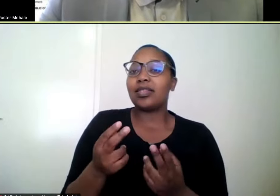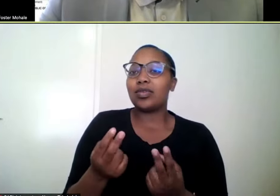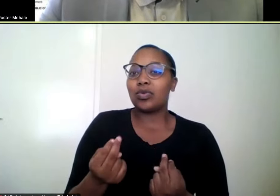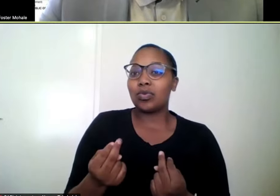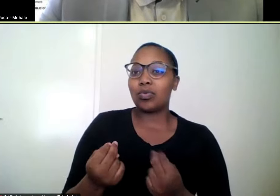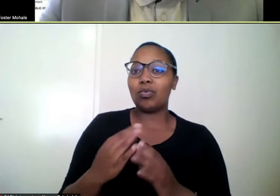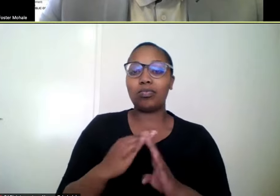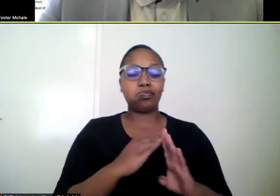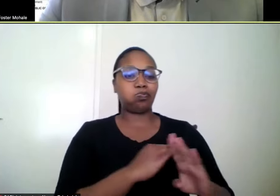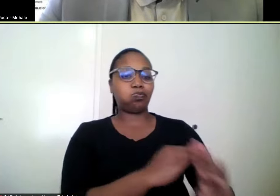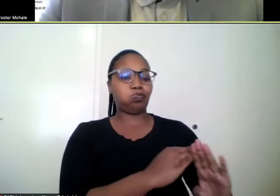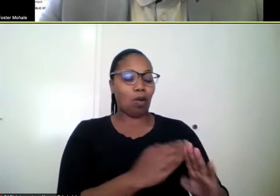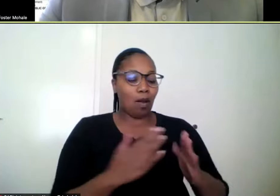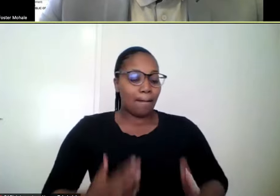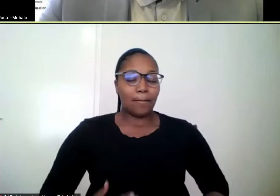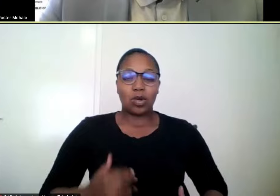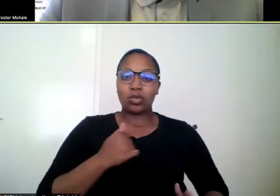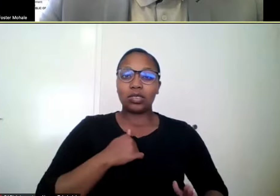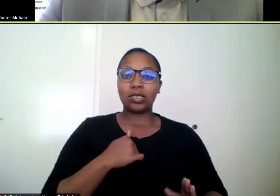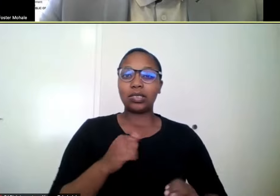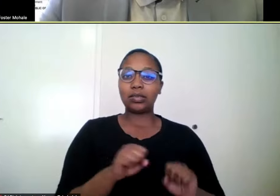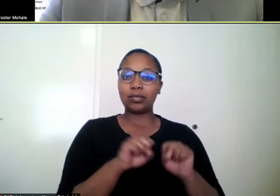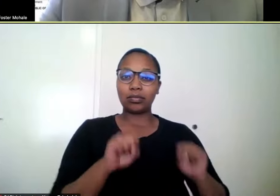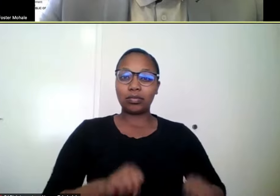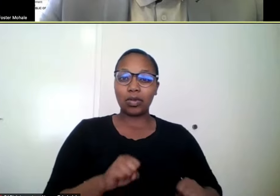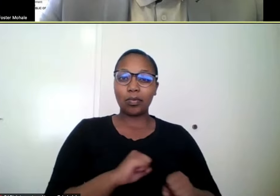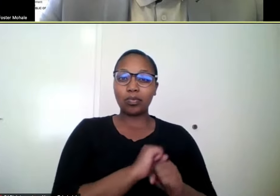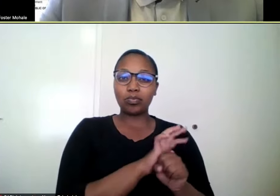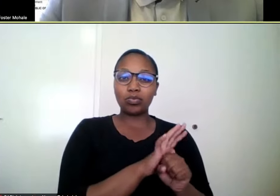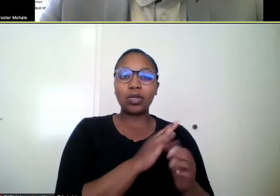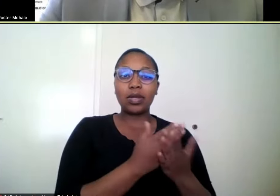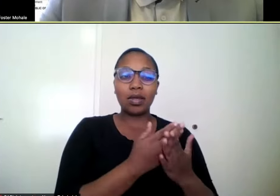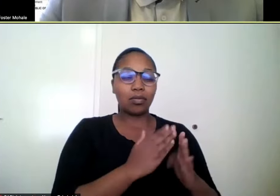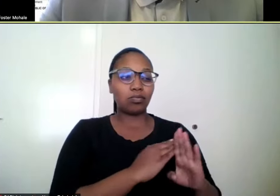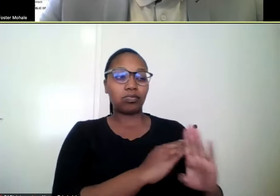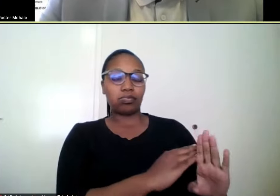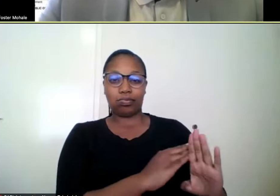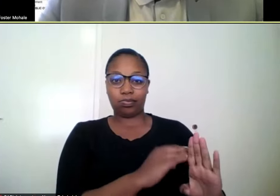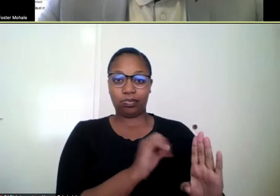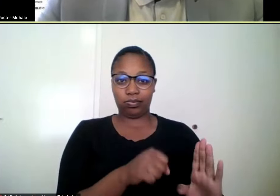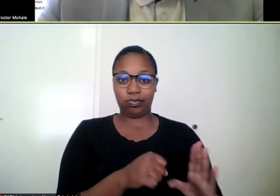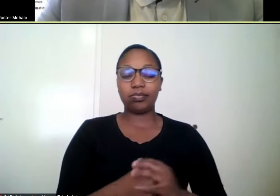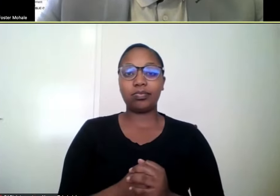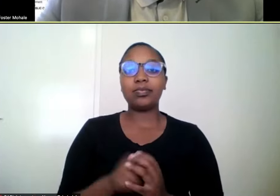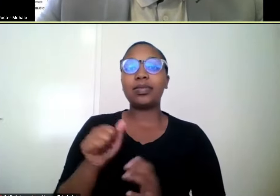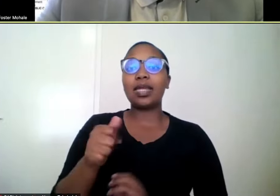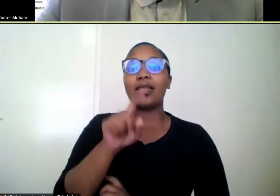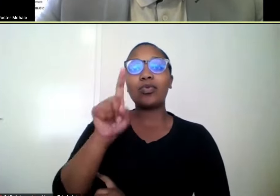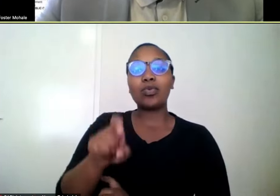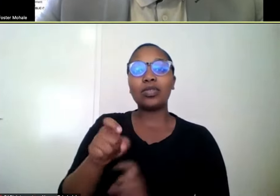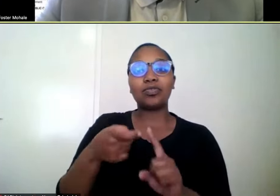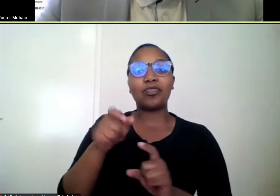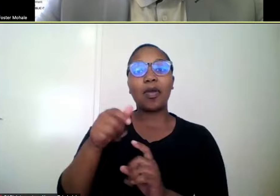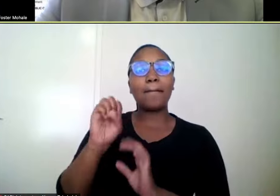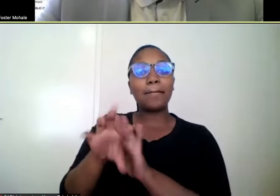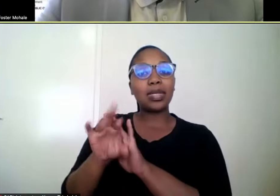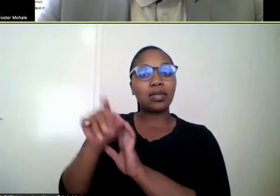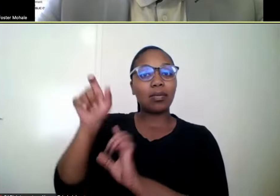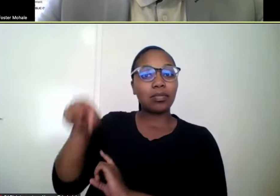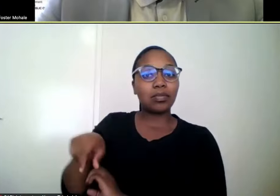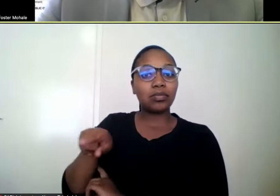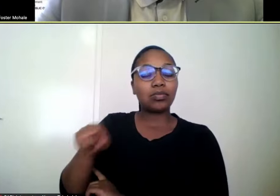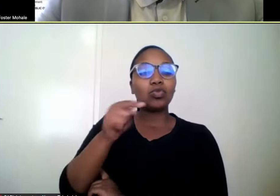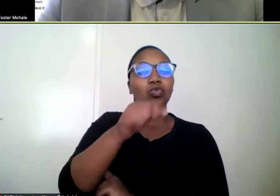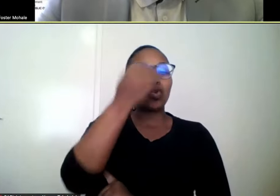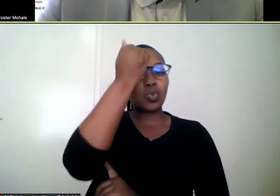by vaccine or prior infection. Another question from the same journalist: what do you know at this stage about how